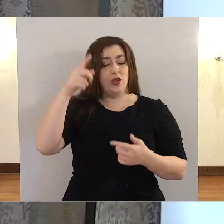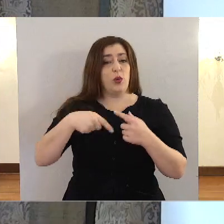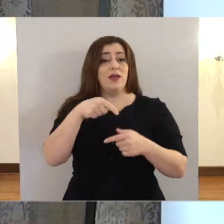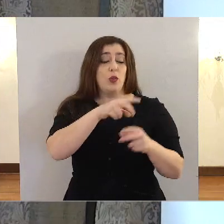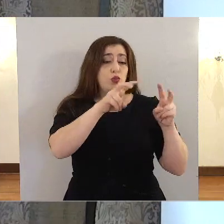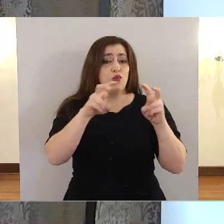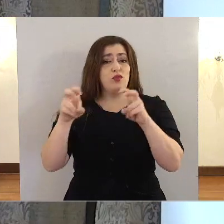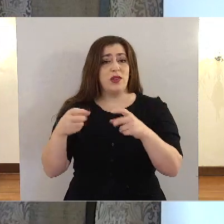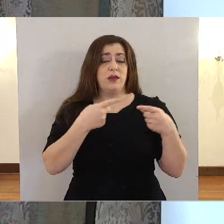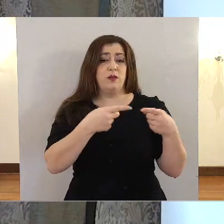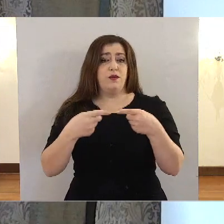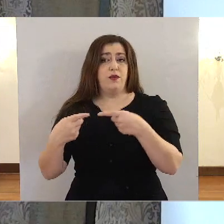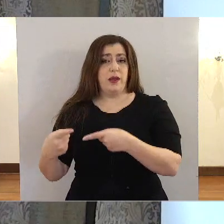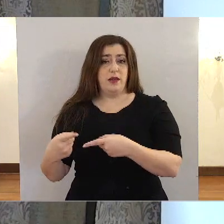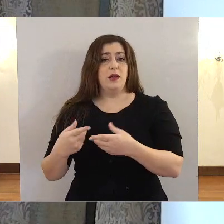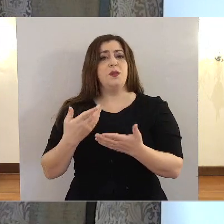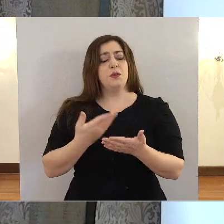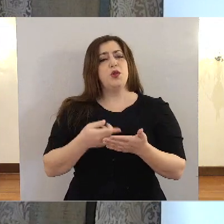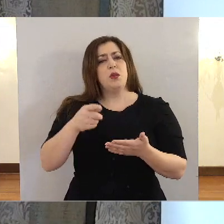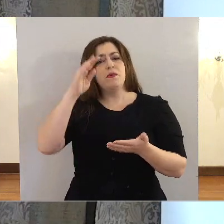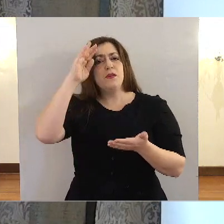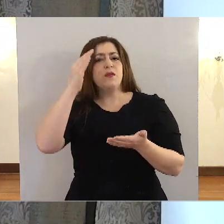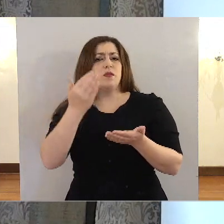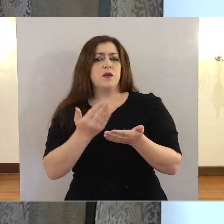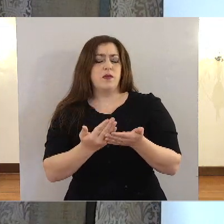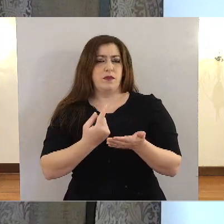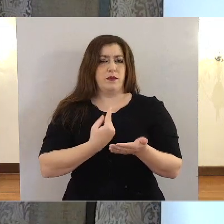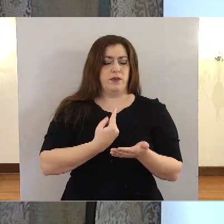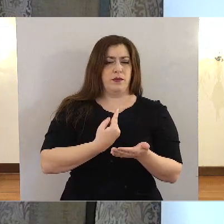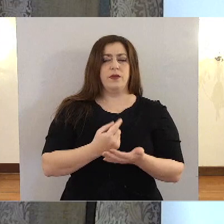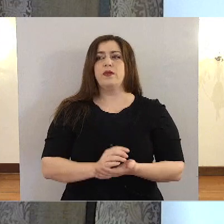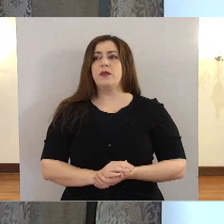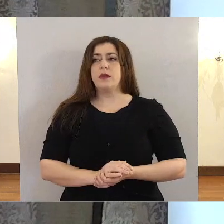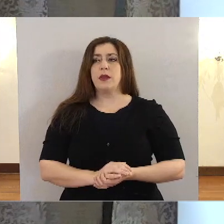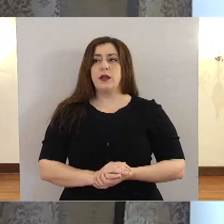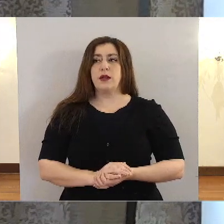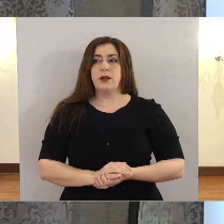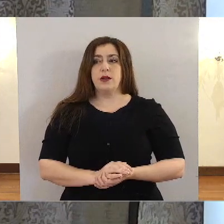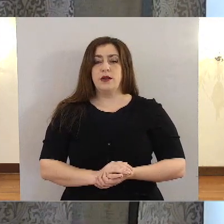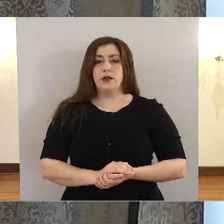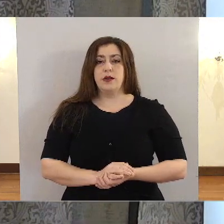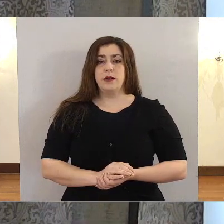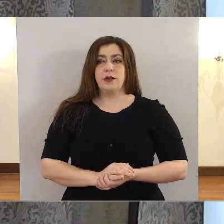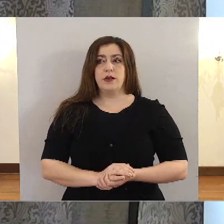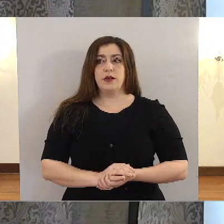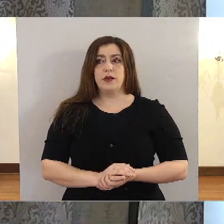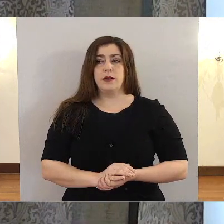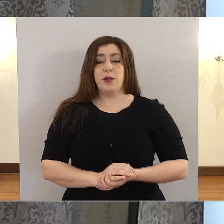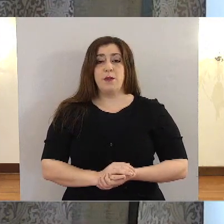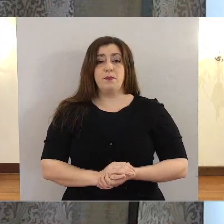make sure that they're also taking all the necessary precautions. Just a small bracket, some years